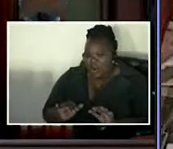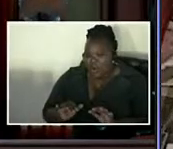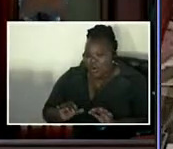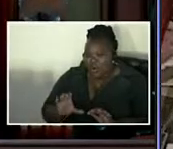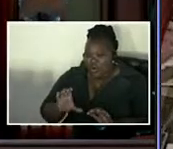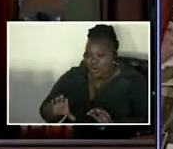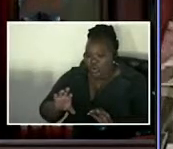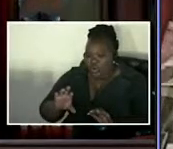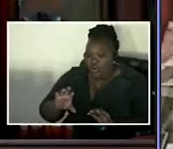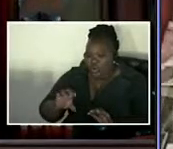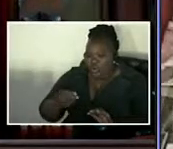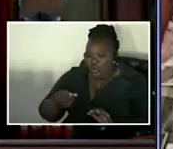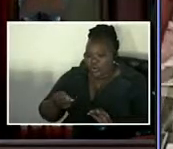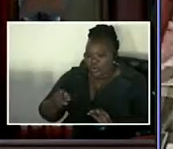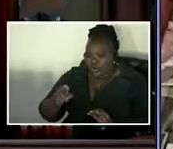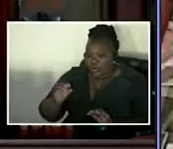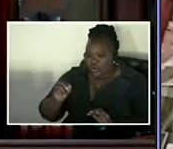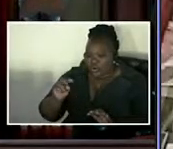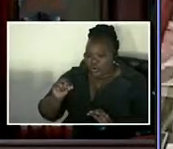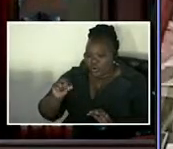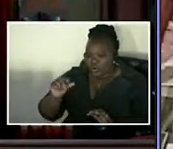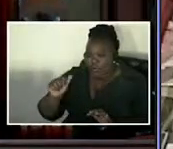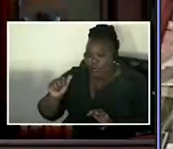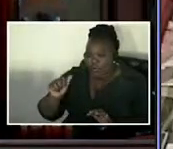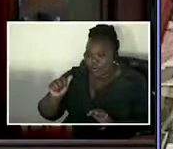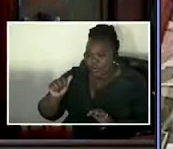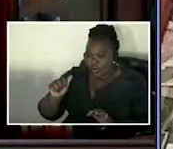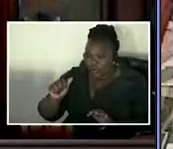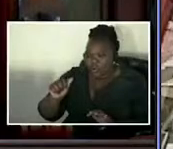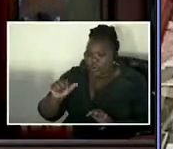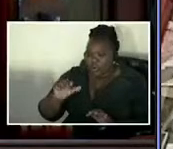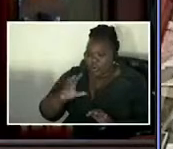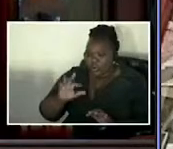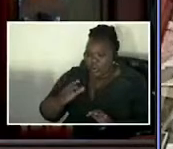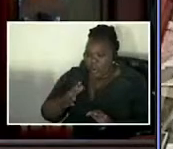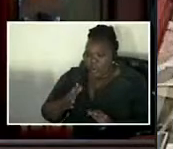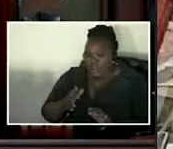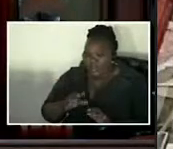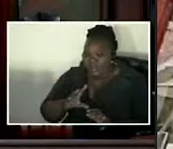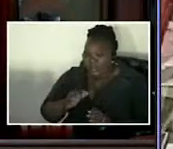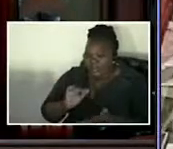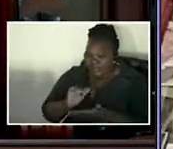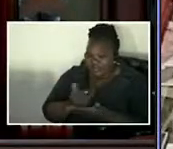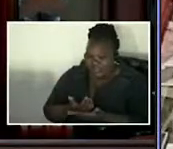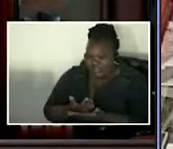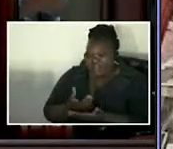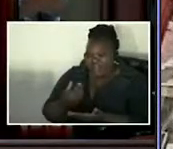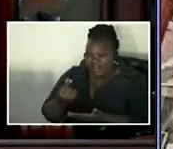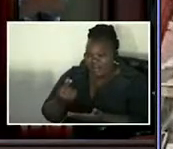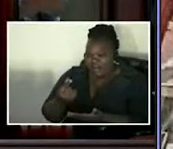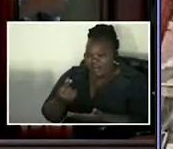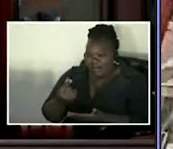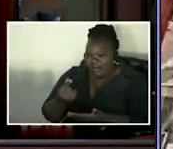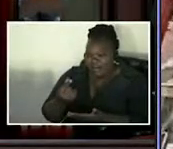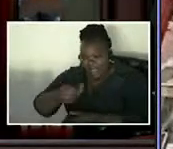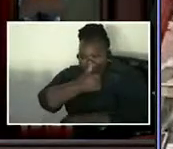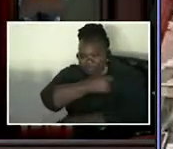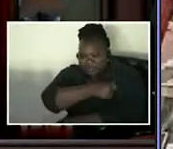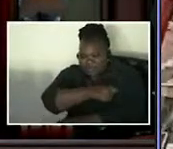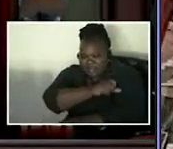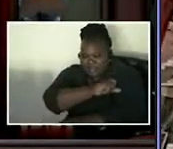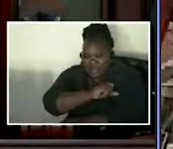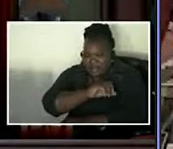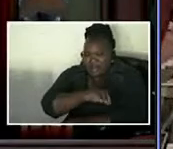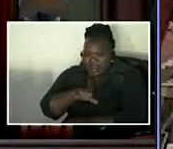travelling to hospital facilities to collect their medication we note the